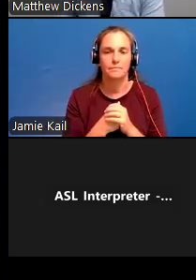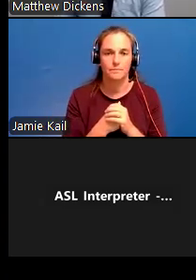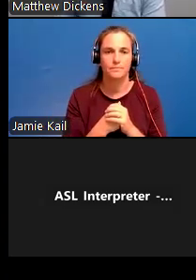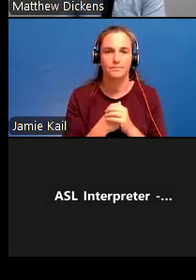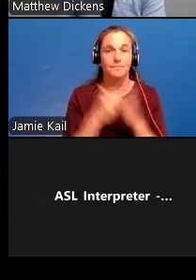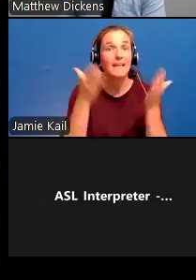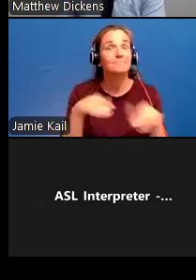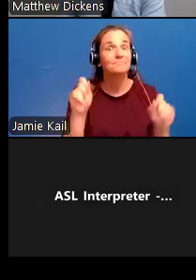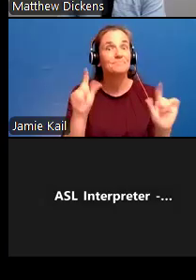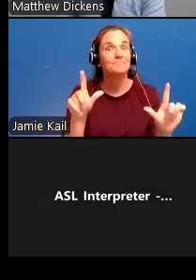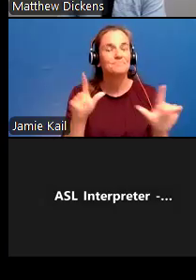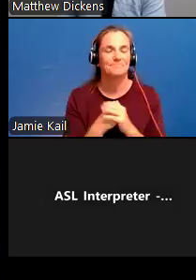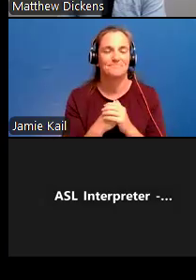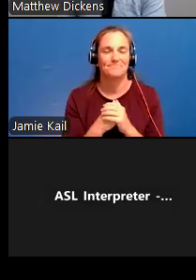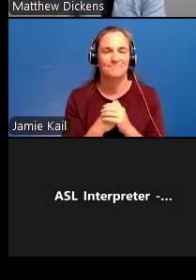Next slide, please.